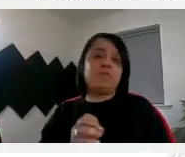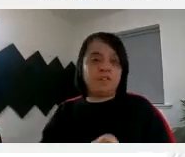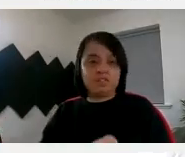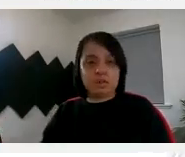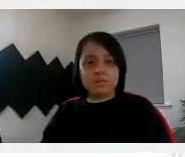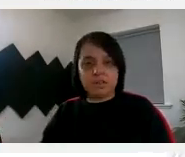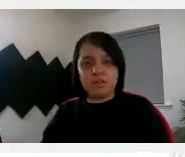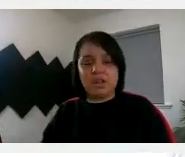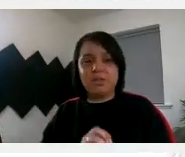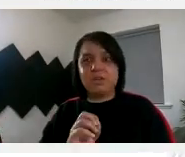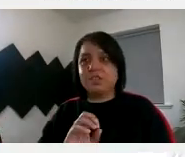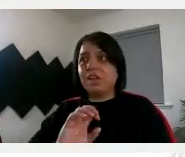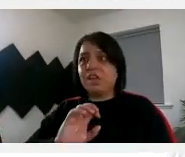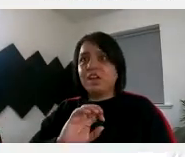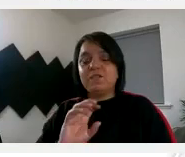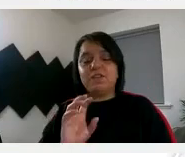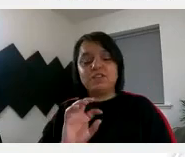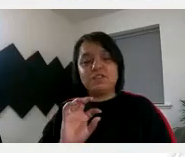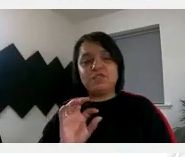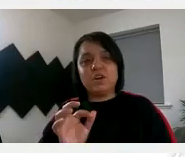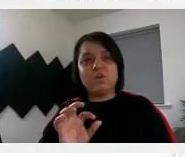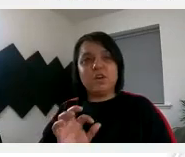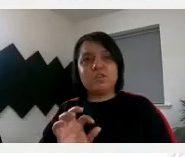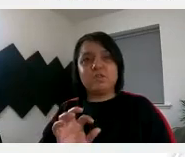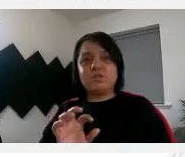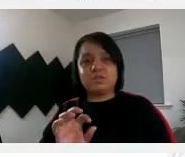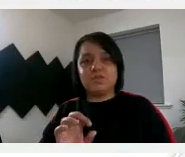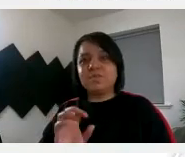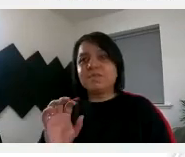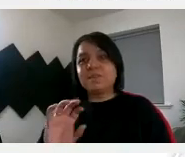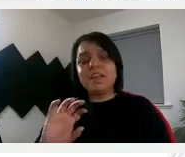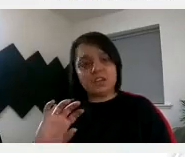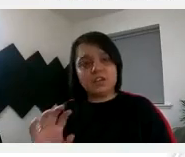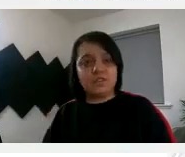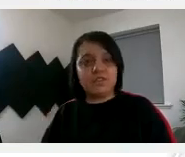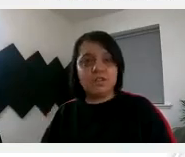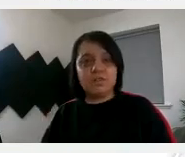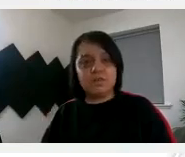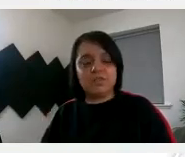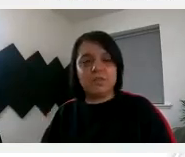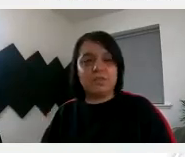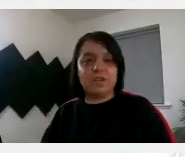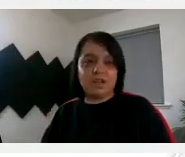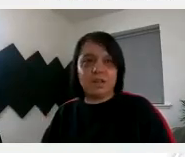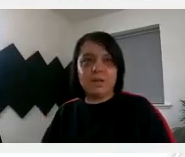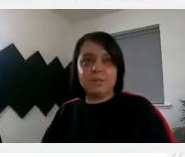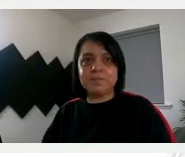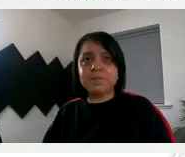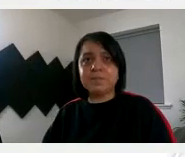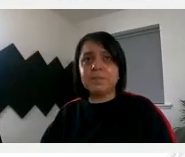you're applying for jobs in the UK, because if you're using the wrong words or stuff, it can confuse people from the UK,